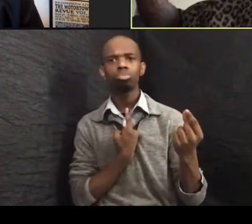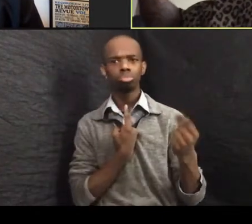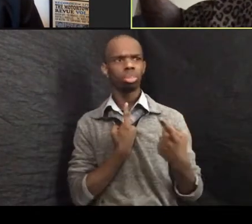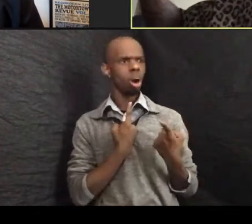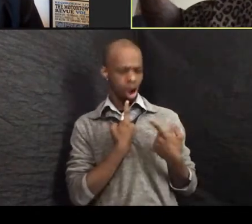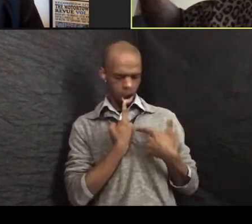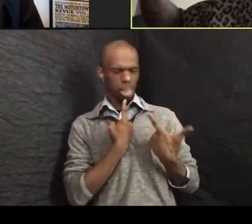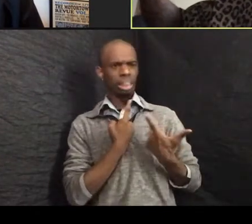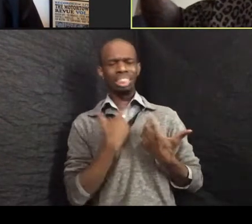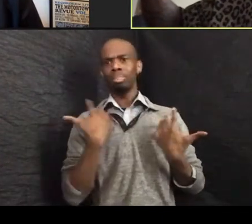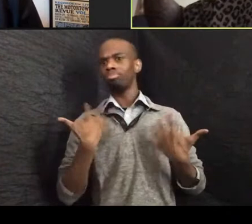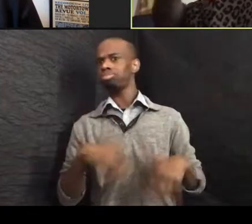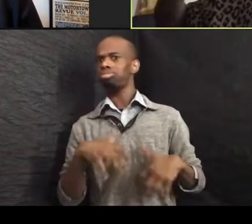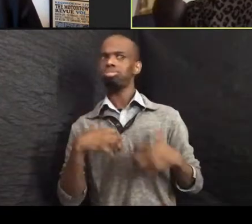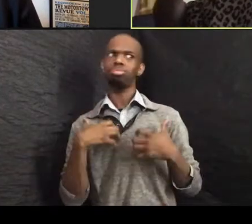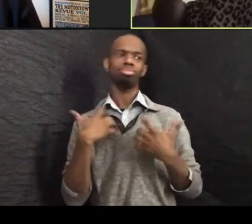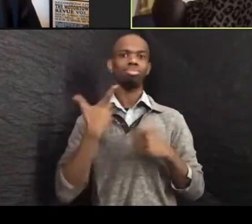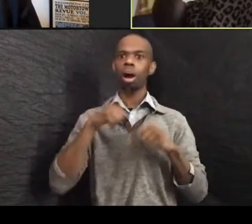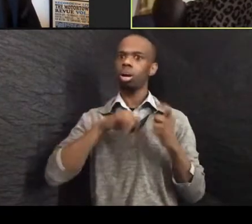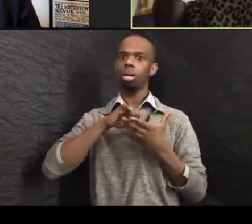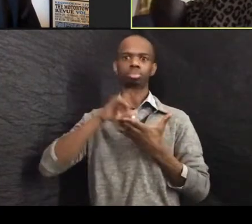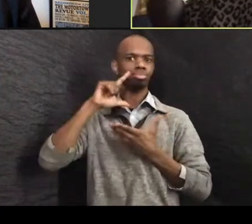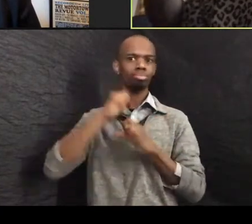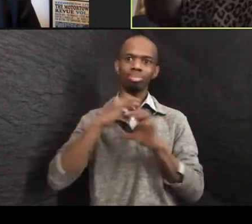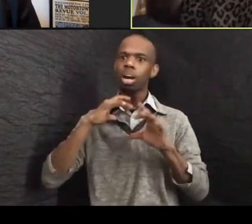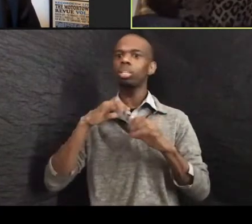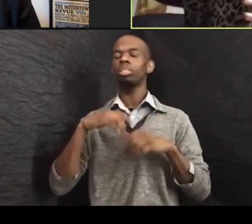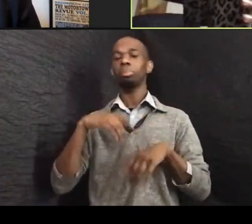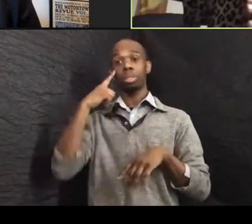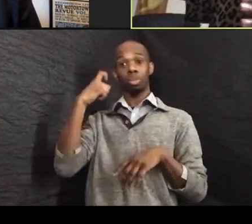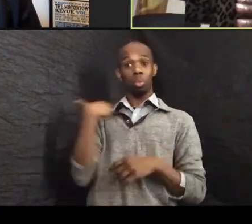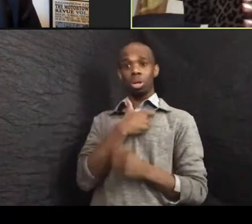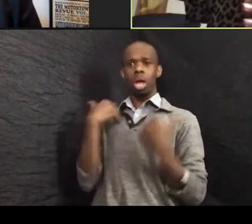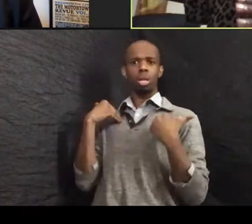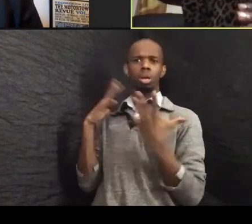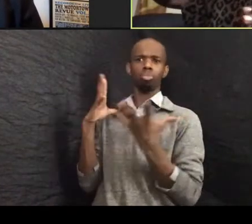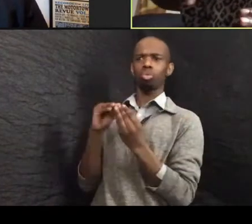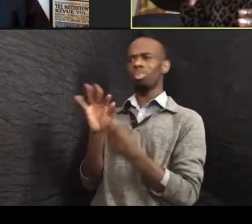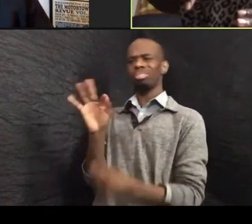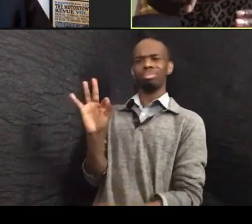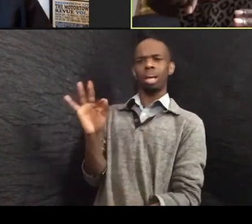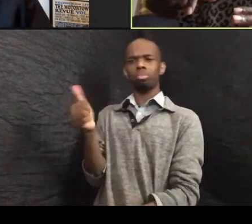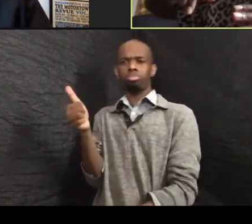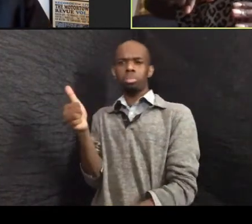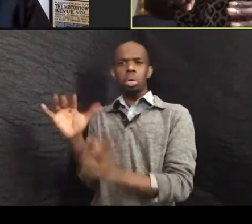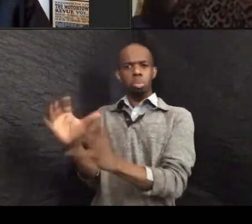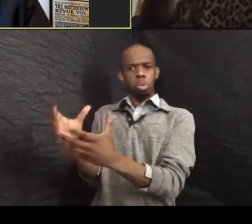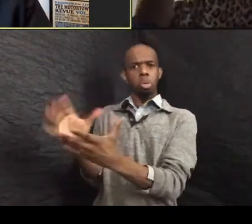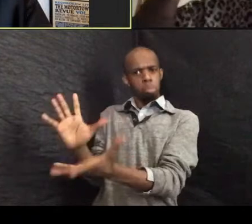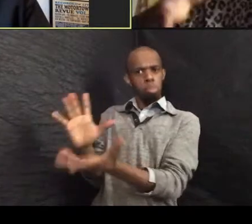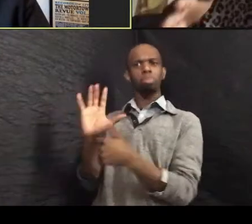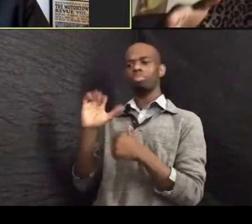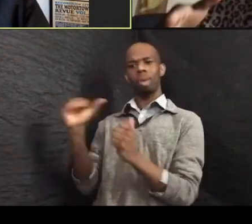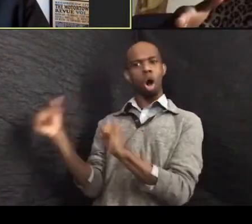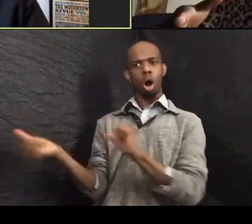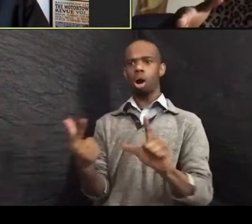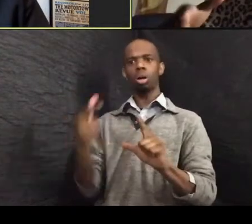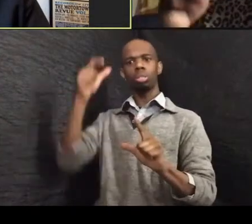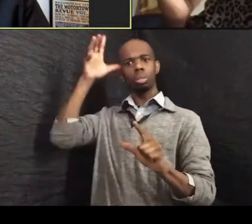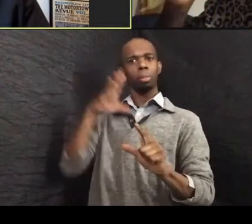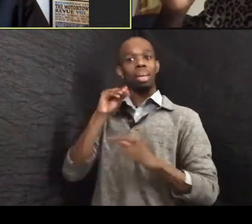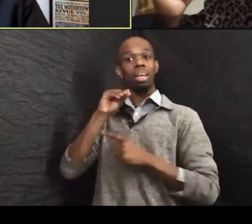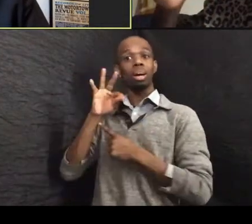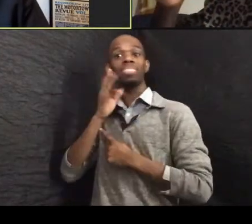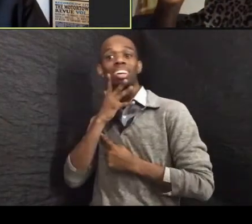were 9 to 10 deep. Yeah. All men of color. Yeah. Going into these situations. So